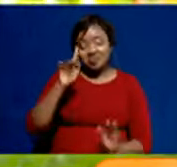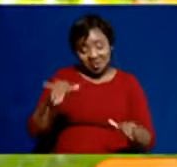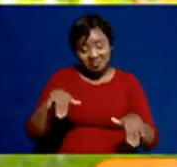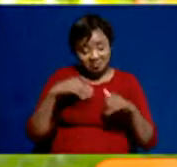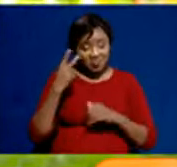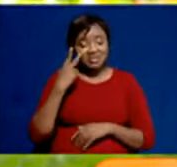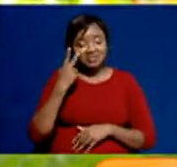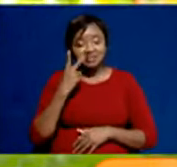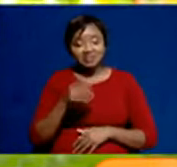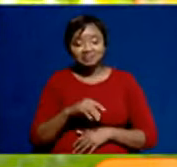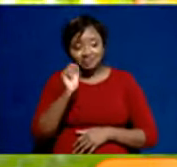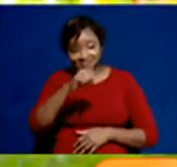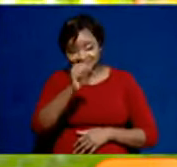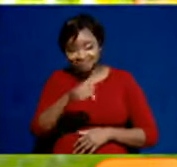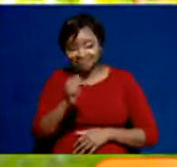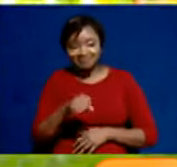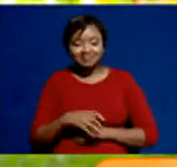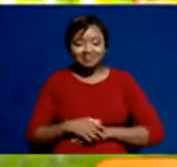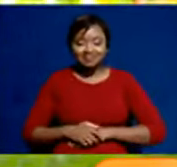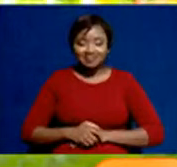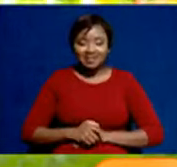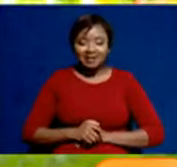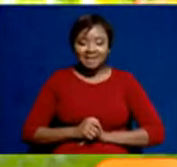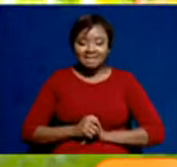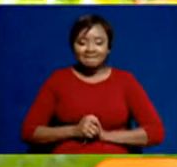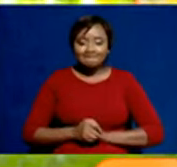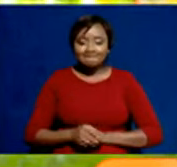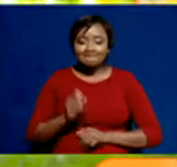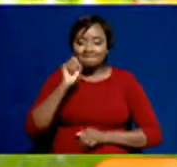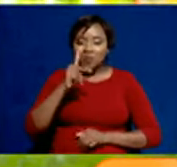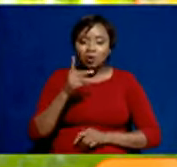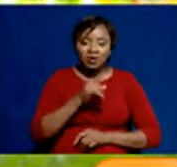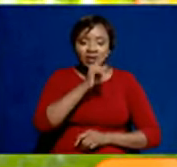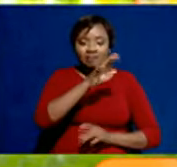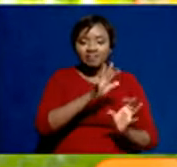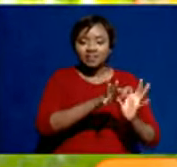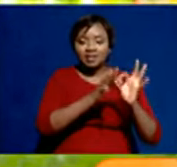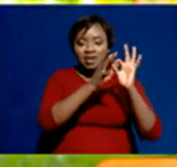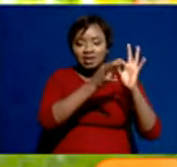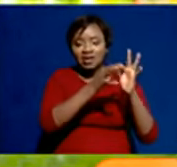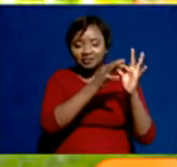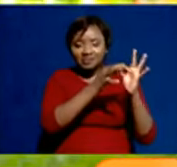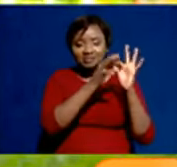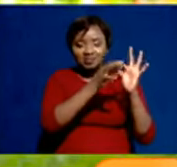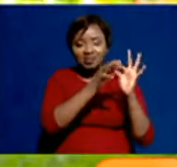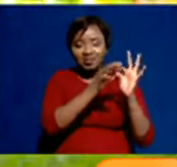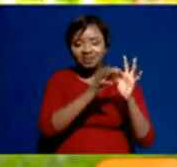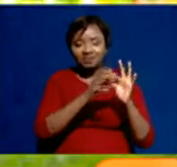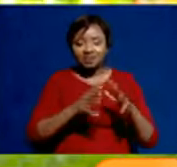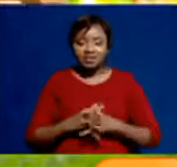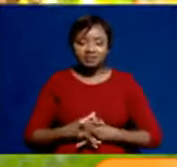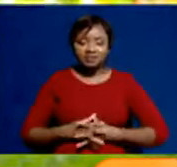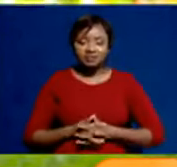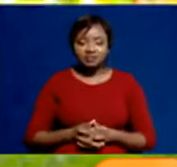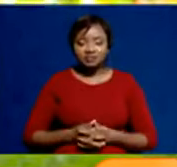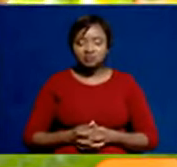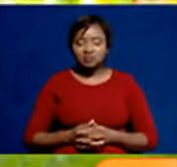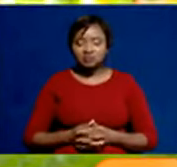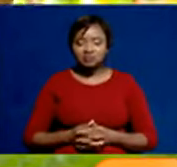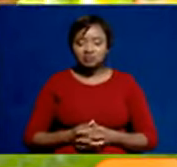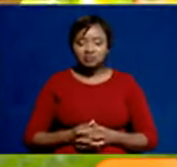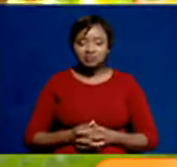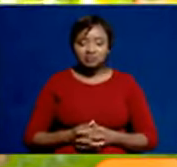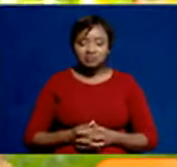yeah. But let me just take you back to the question of Azimio, because there have been several reports that, especially on the question of